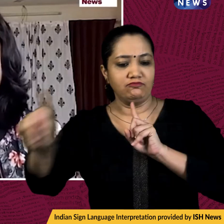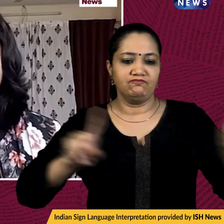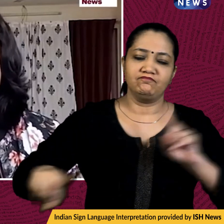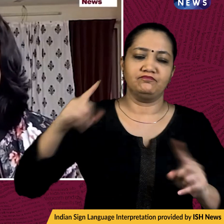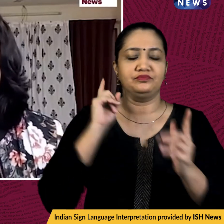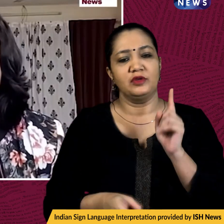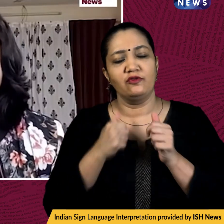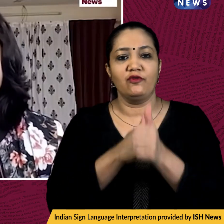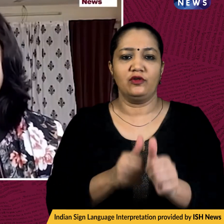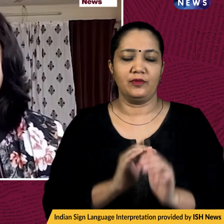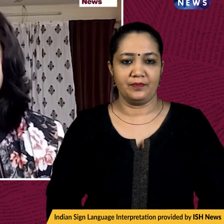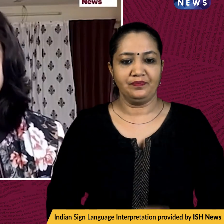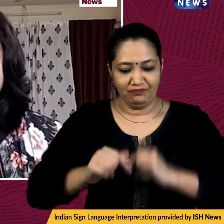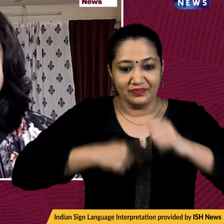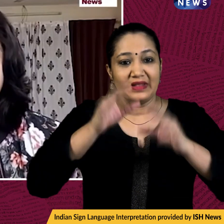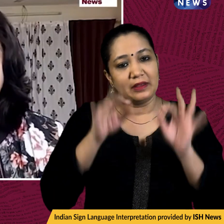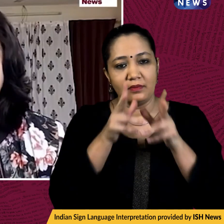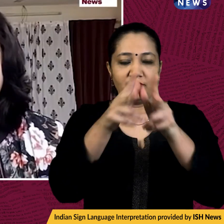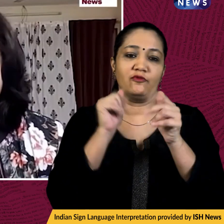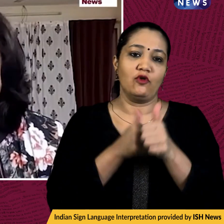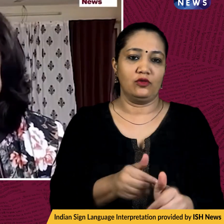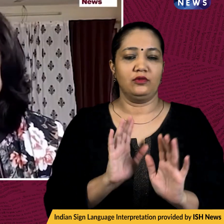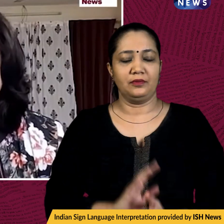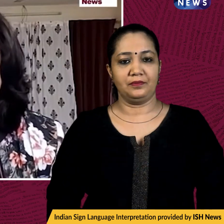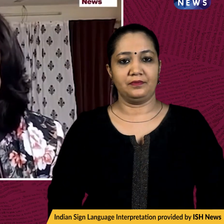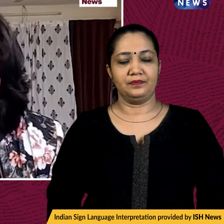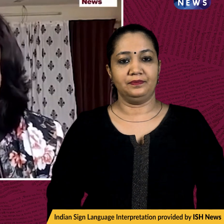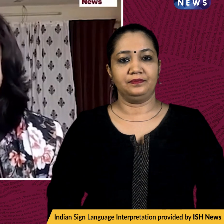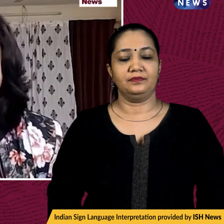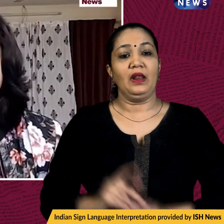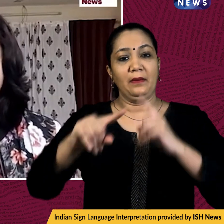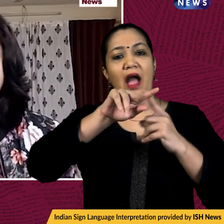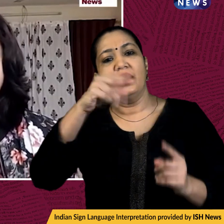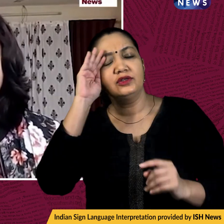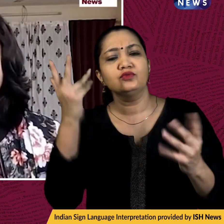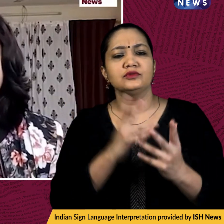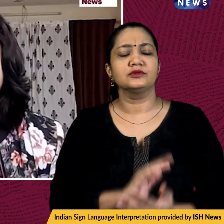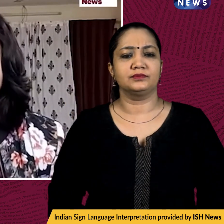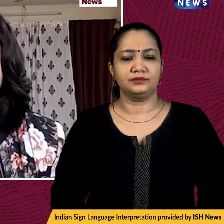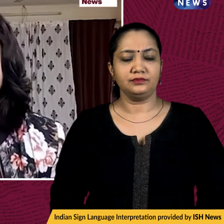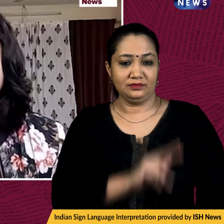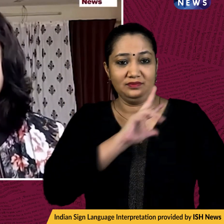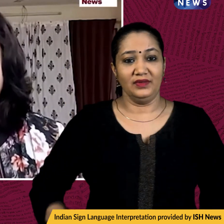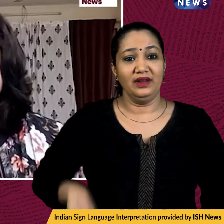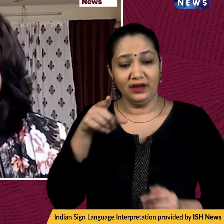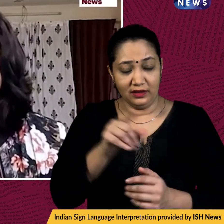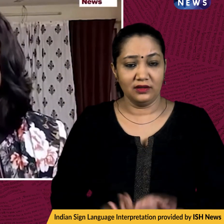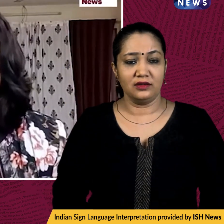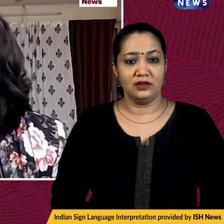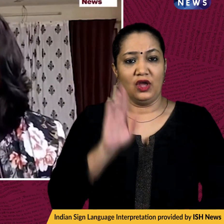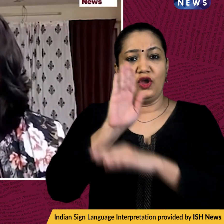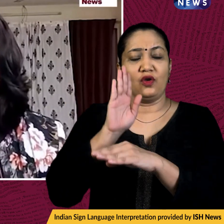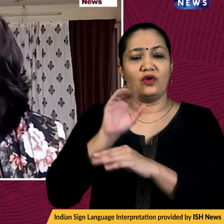appropriate behavior as notified from time to time. End quote. In other news, starting off with